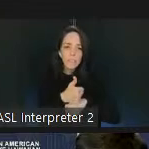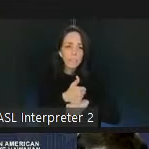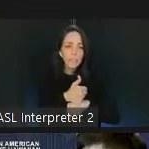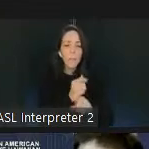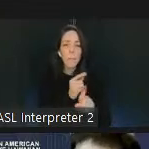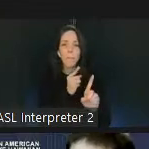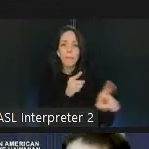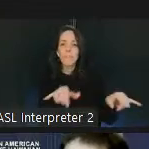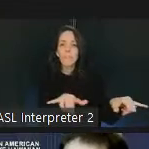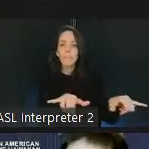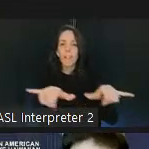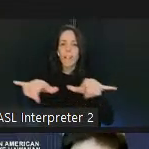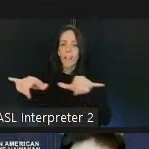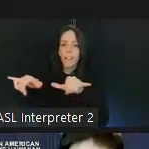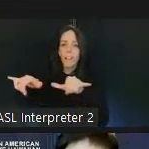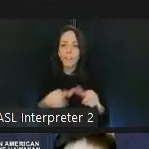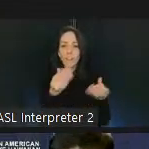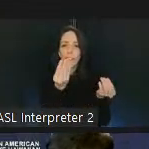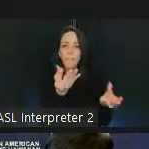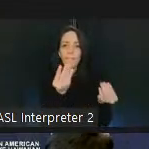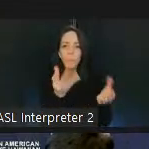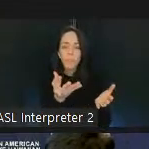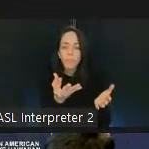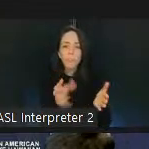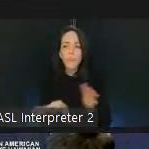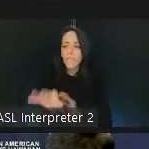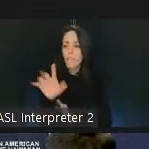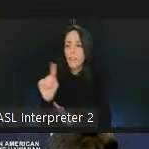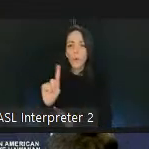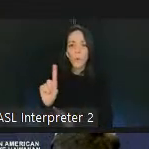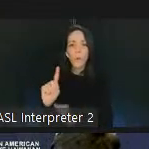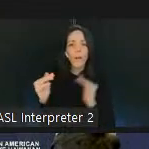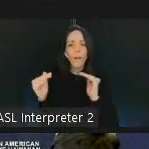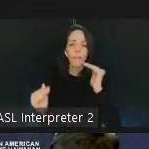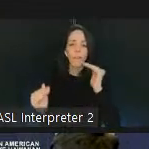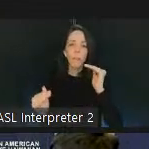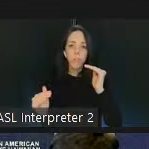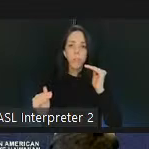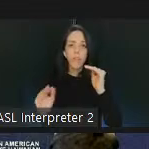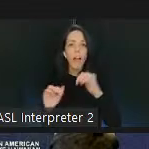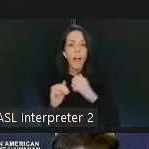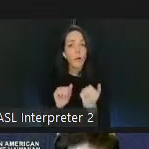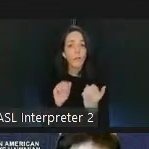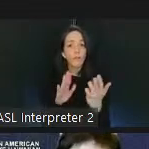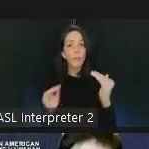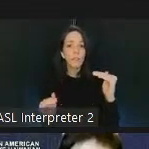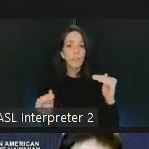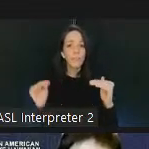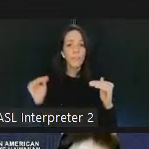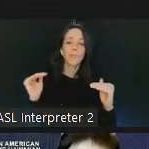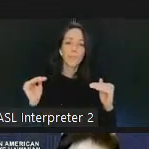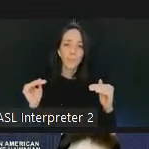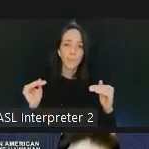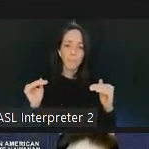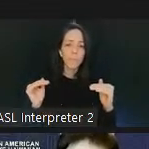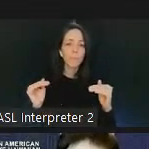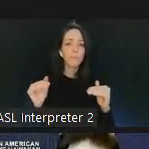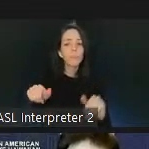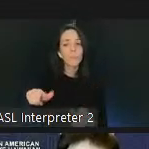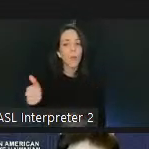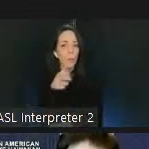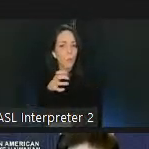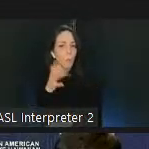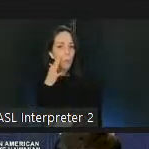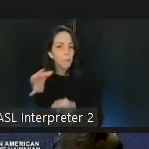us to identify data gaps to focus on addressing over time. Latricia will say more about our approach in a